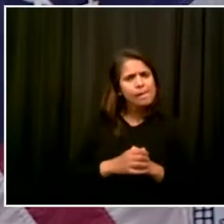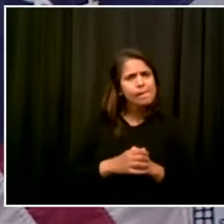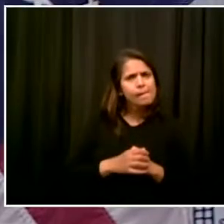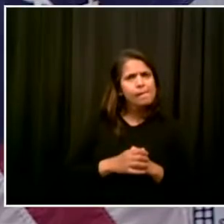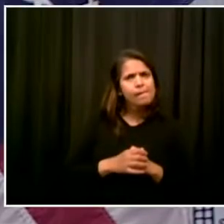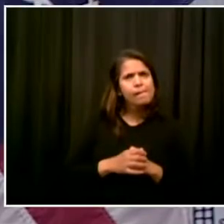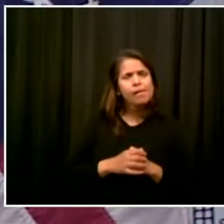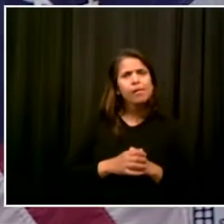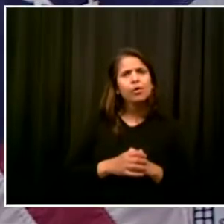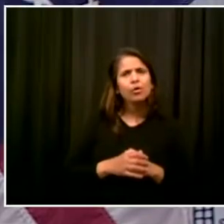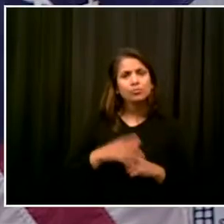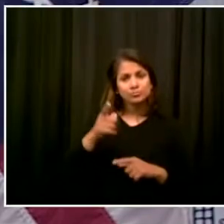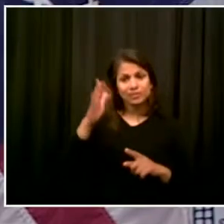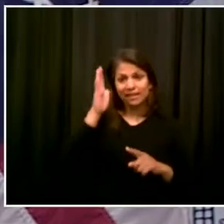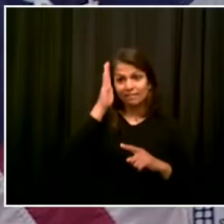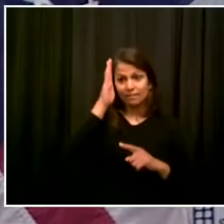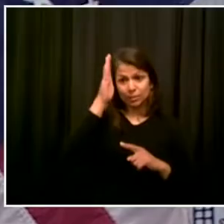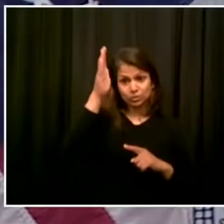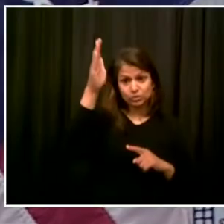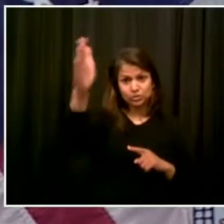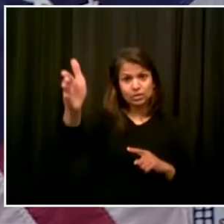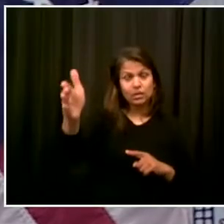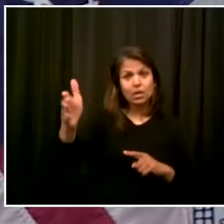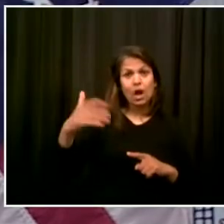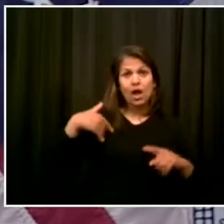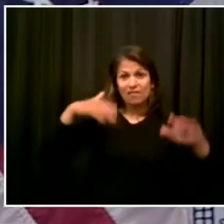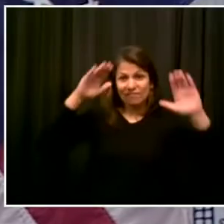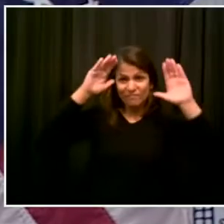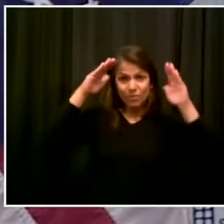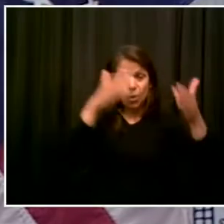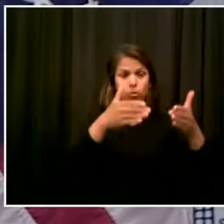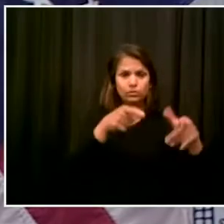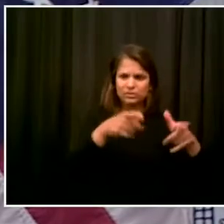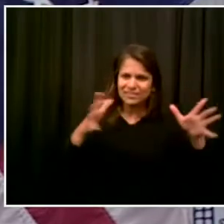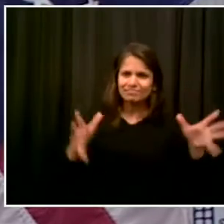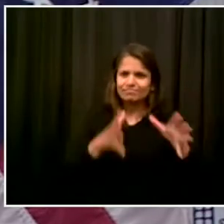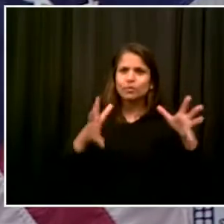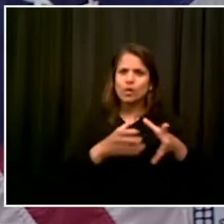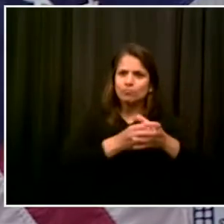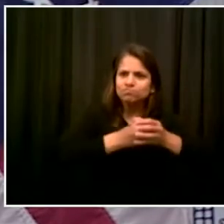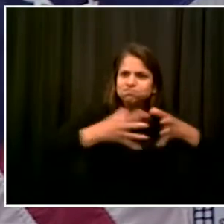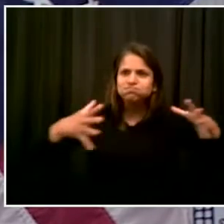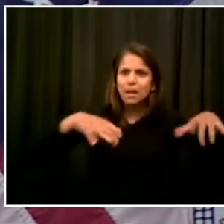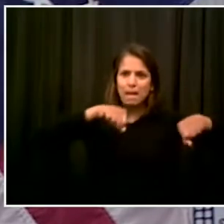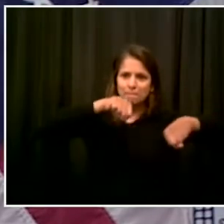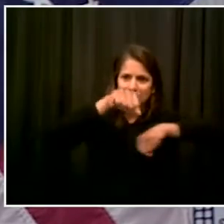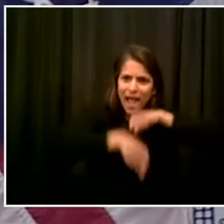a car and store it on the street of New York City? Gersh, you